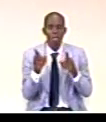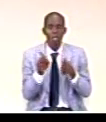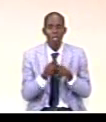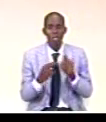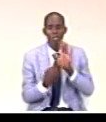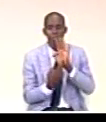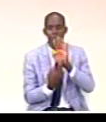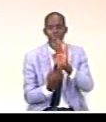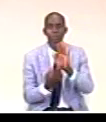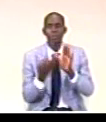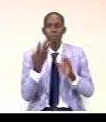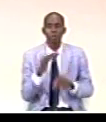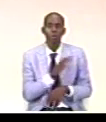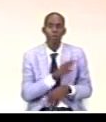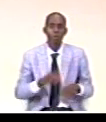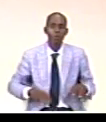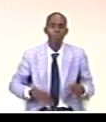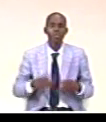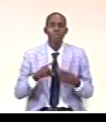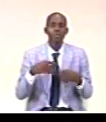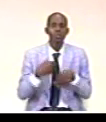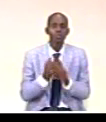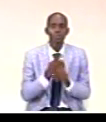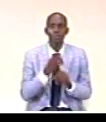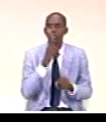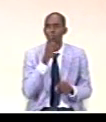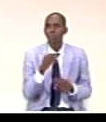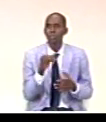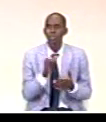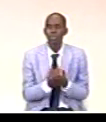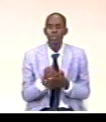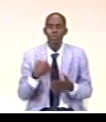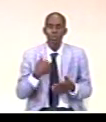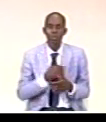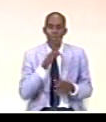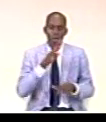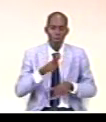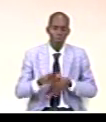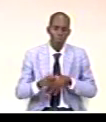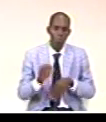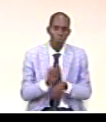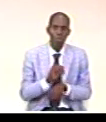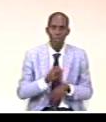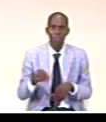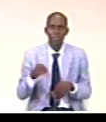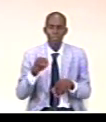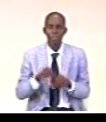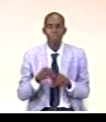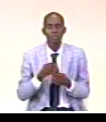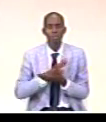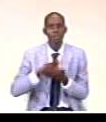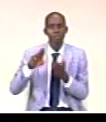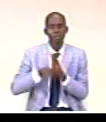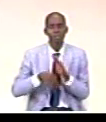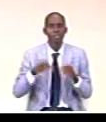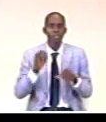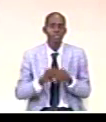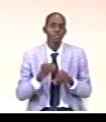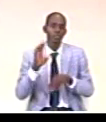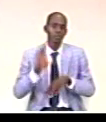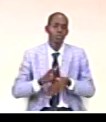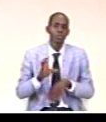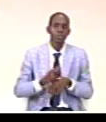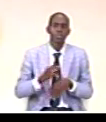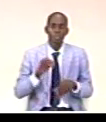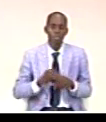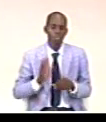make sure that there's a reawakening grace, reawakening righteousness in the church, reawakening righteousness in the heart of our believer, in our